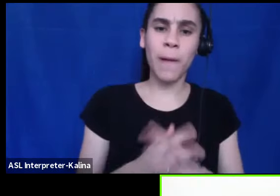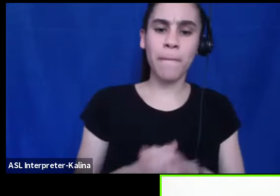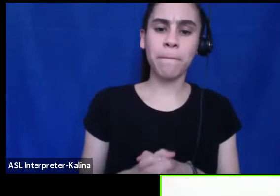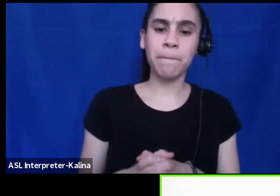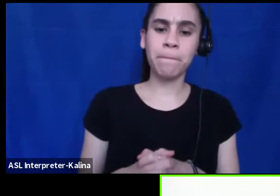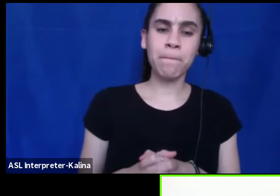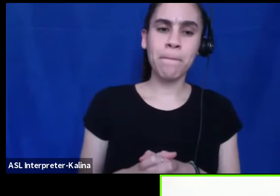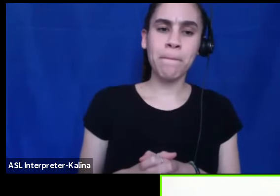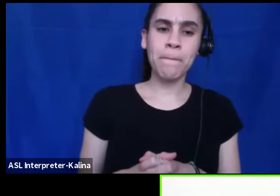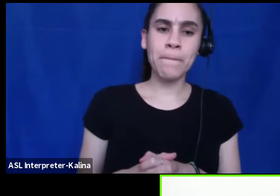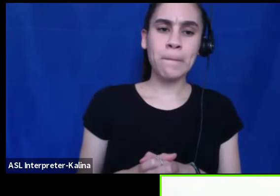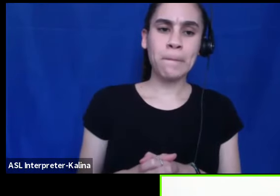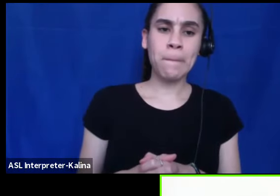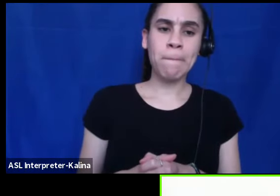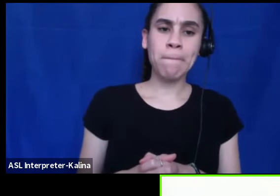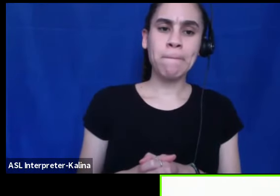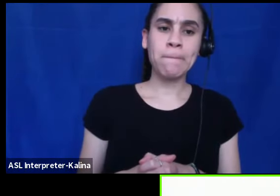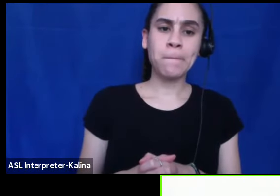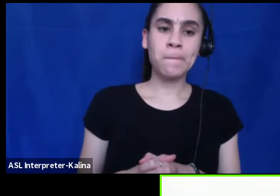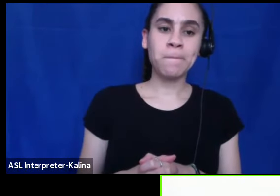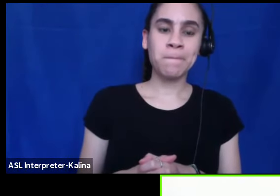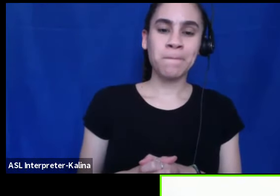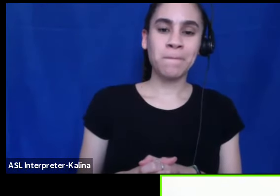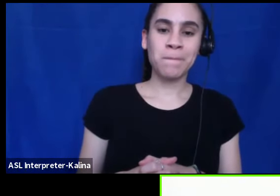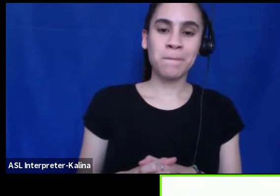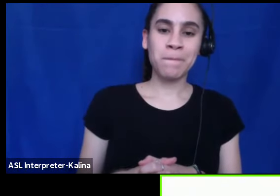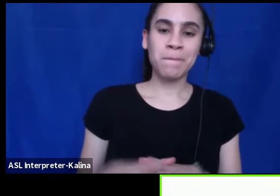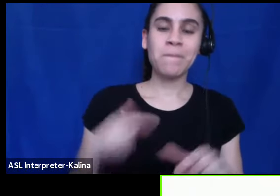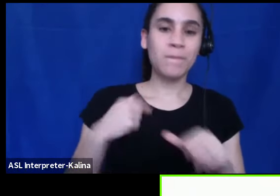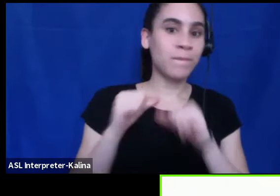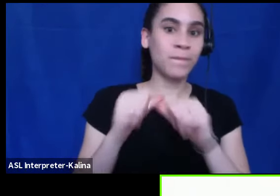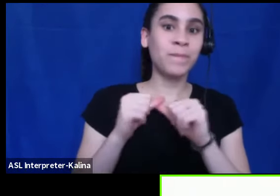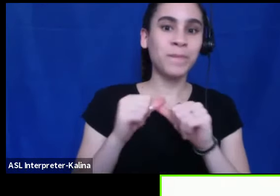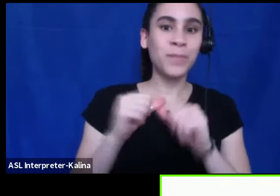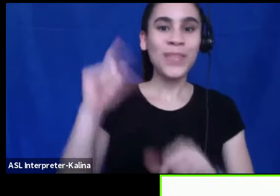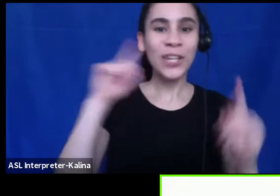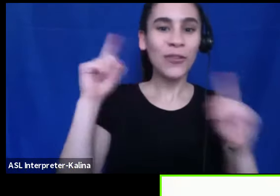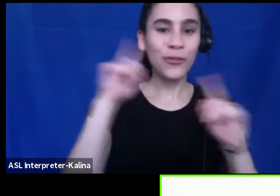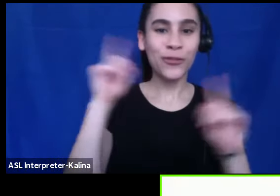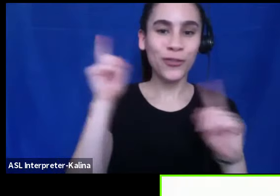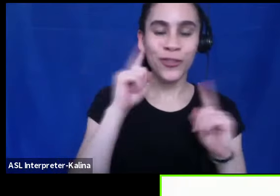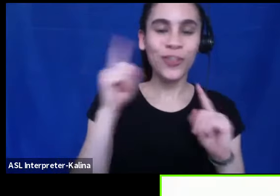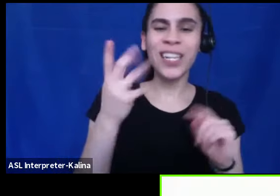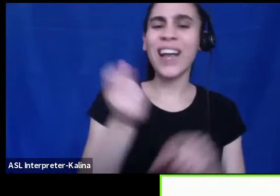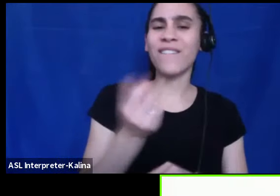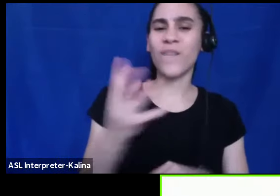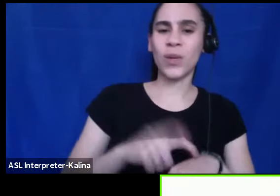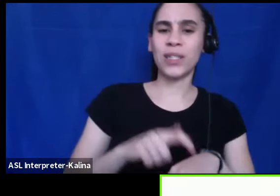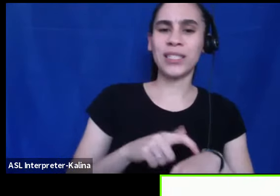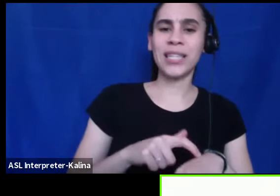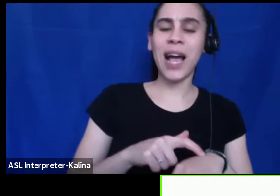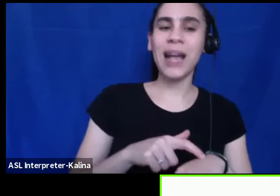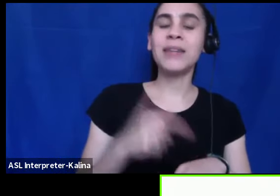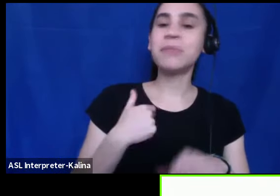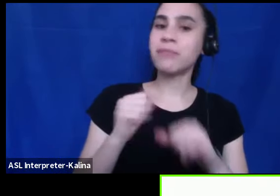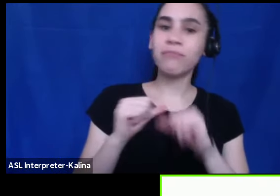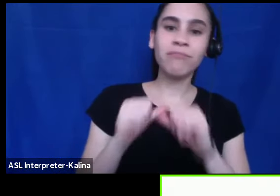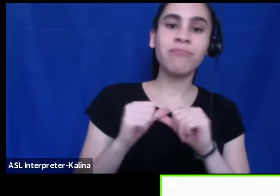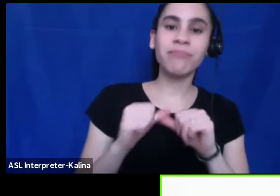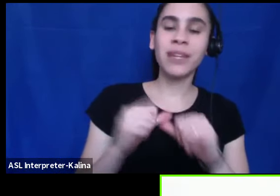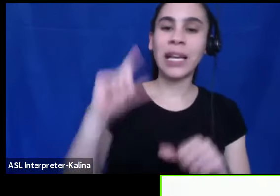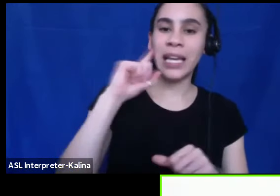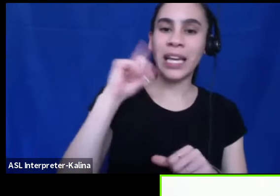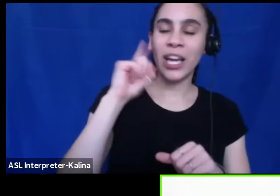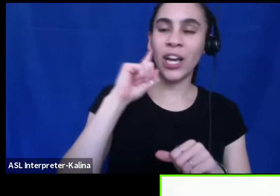And I think that, I continuously hear about this. We've done it a couple of times, and I continuously hear reference